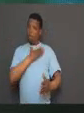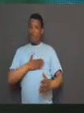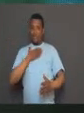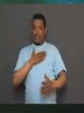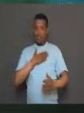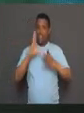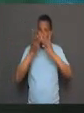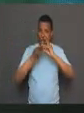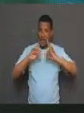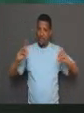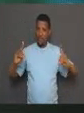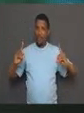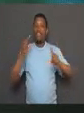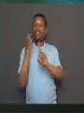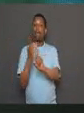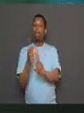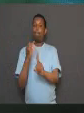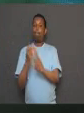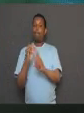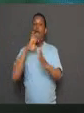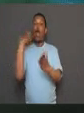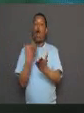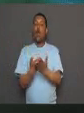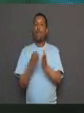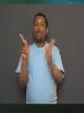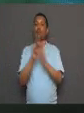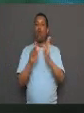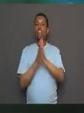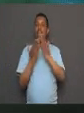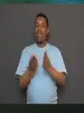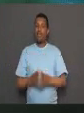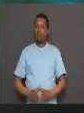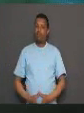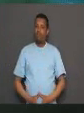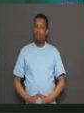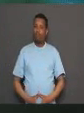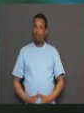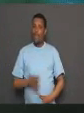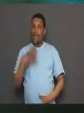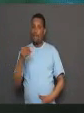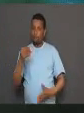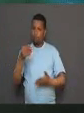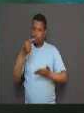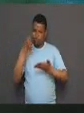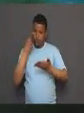Please define the term economic policy and cite